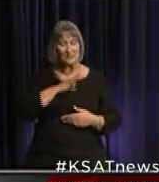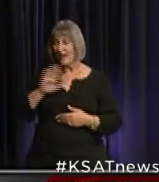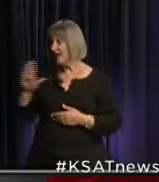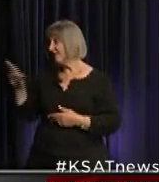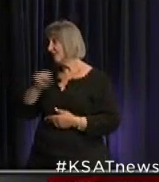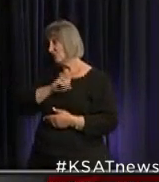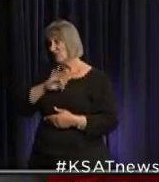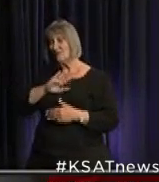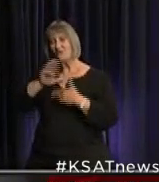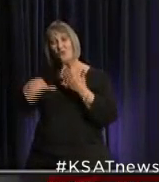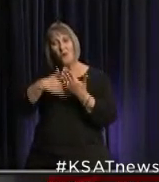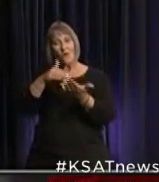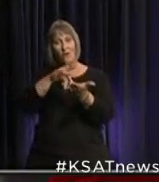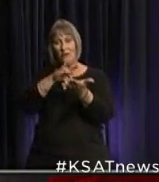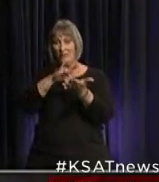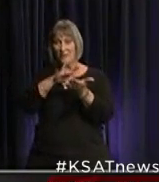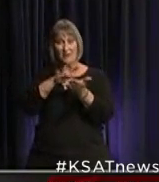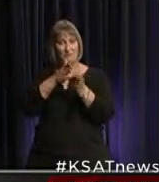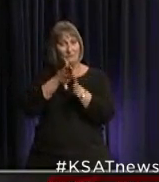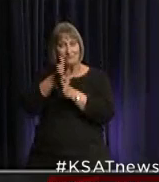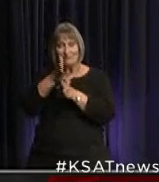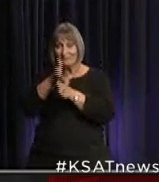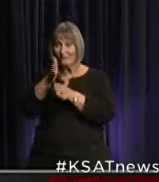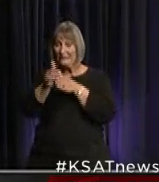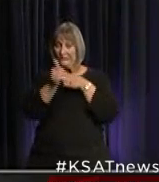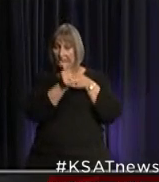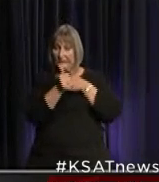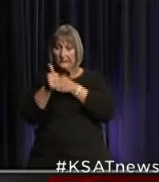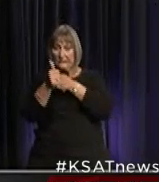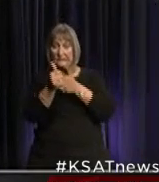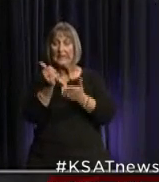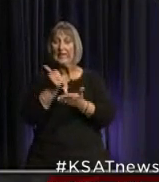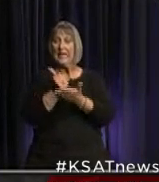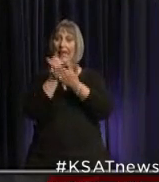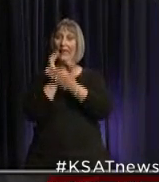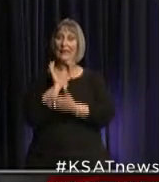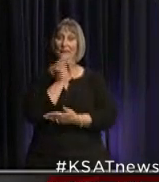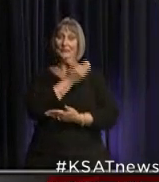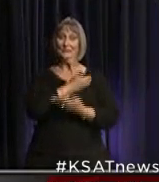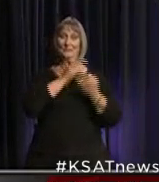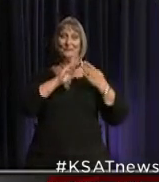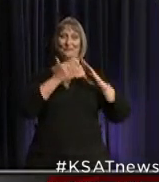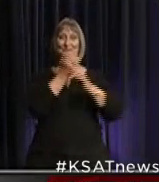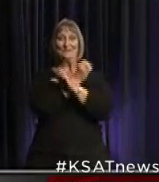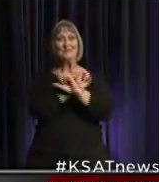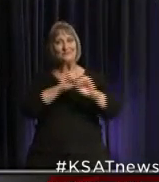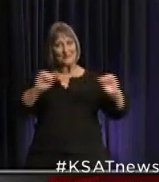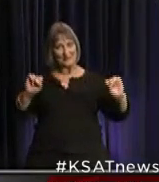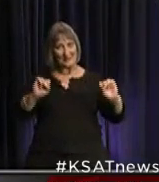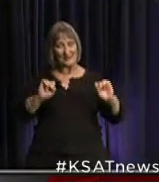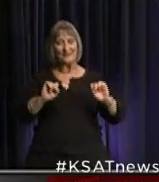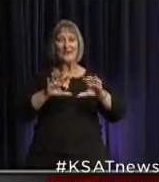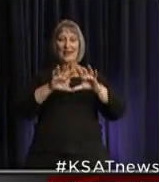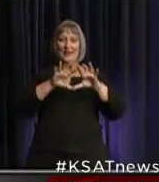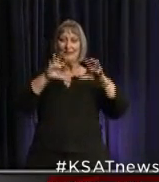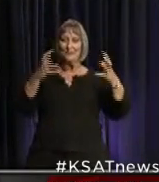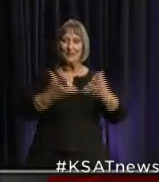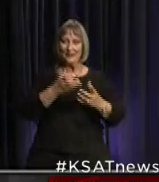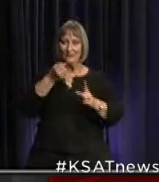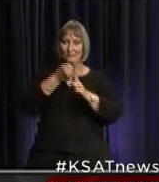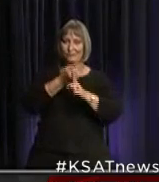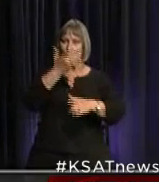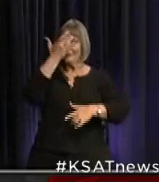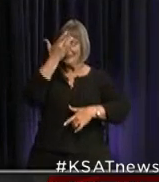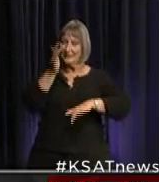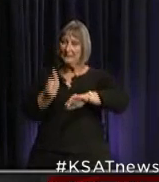medical professionals for keeping us safe and leading us in the right direction here as we try to get this pandemic behind us, which we do, again, have a